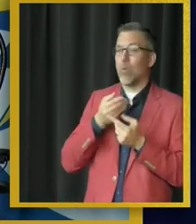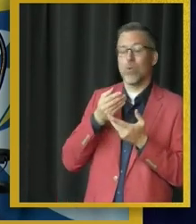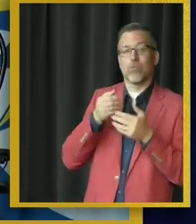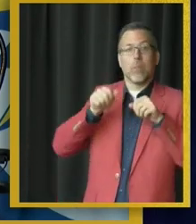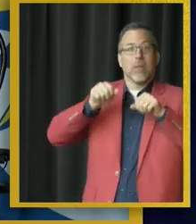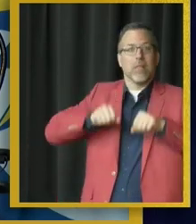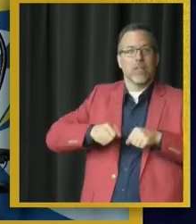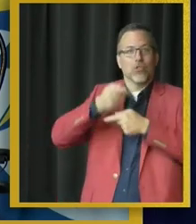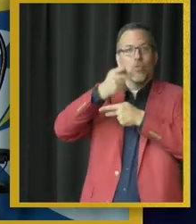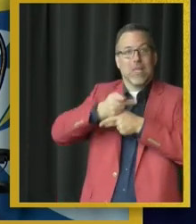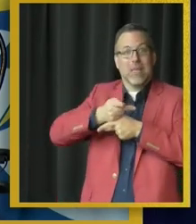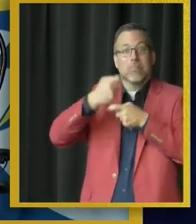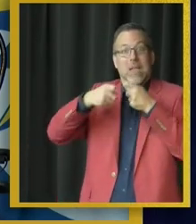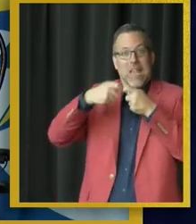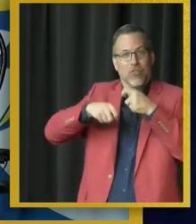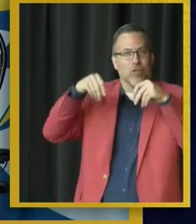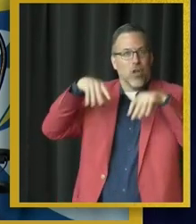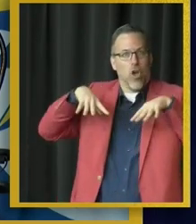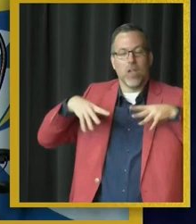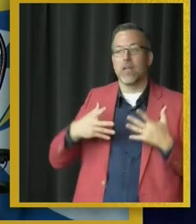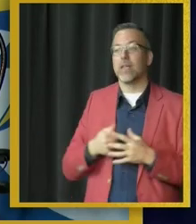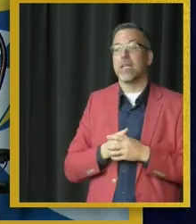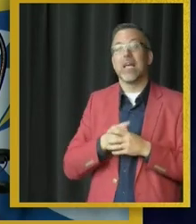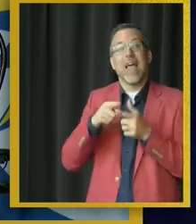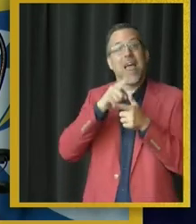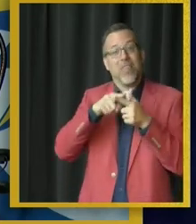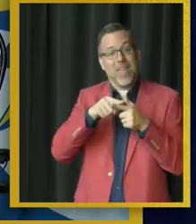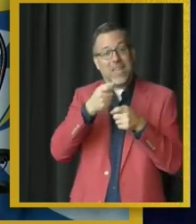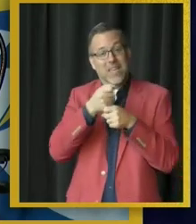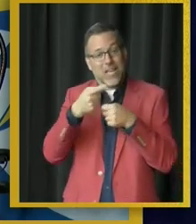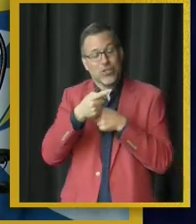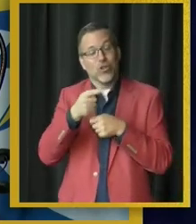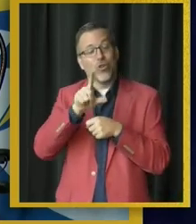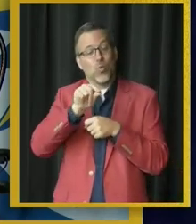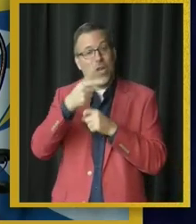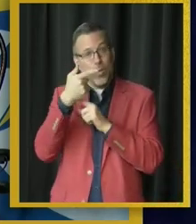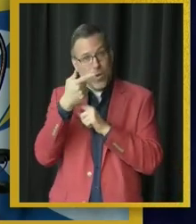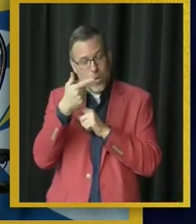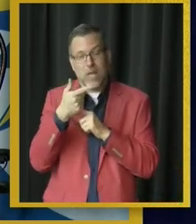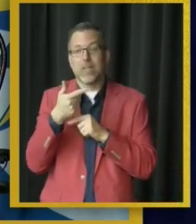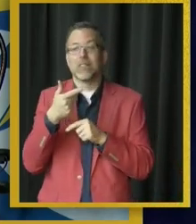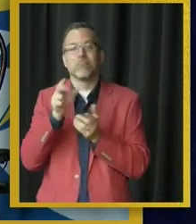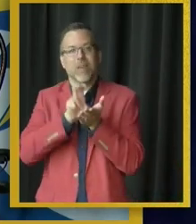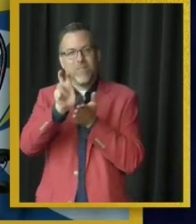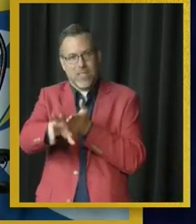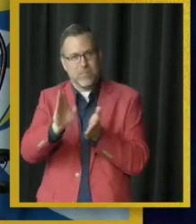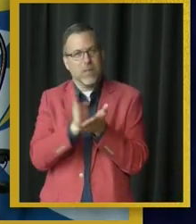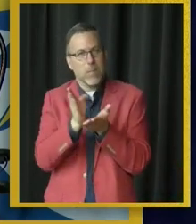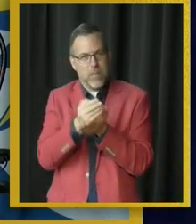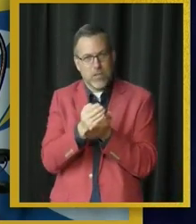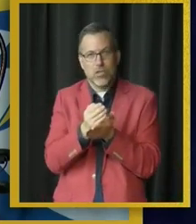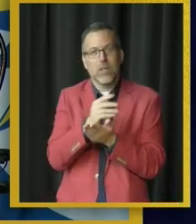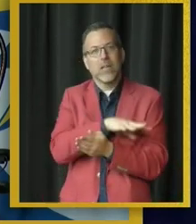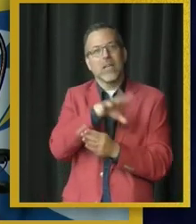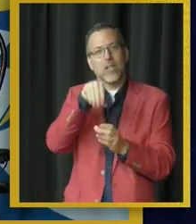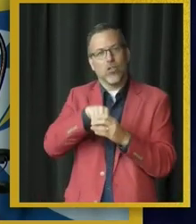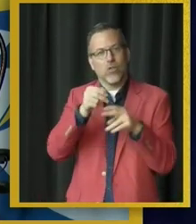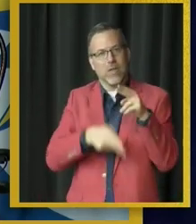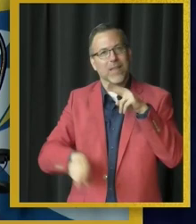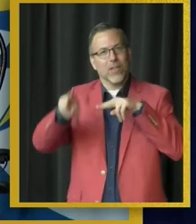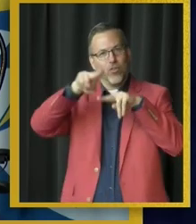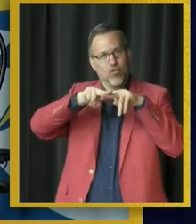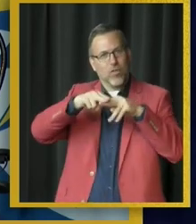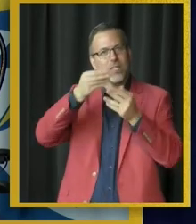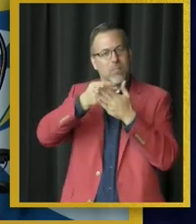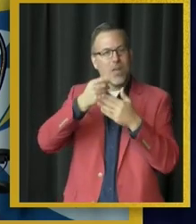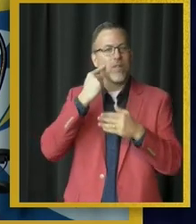on. And then in 2021, that brought an investment budget that included significant increases in funding to